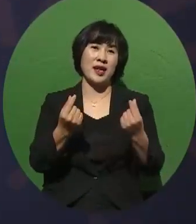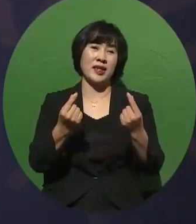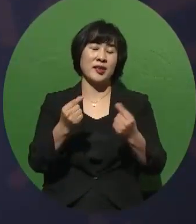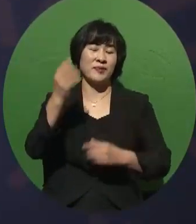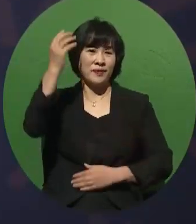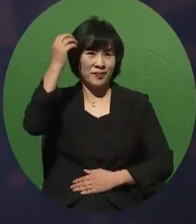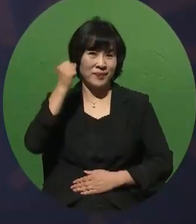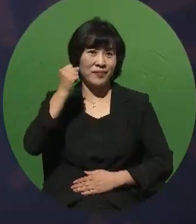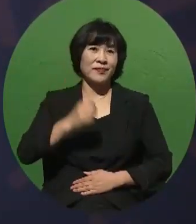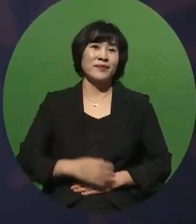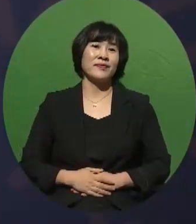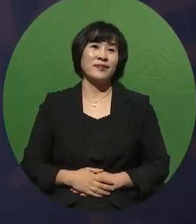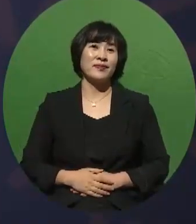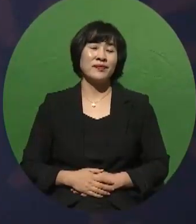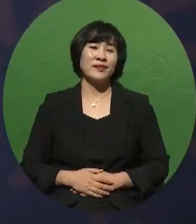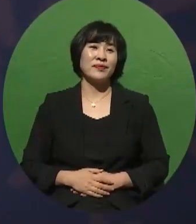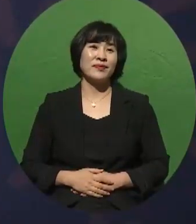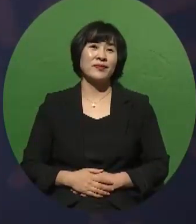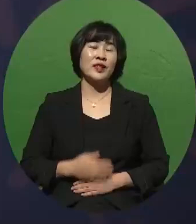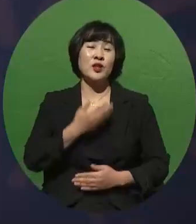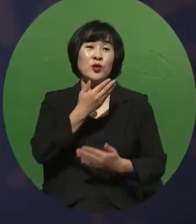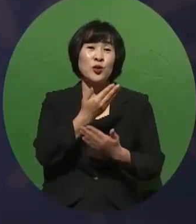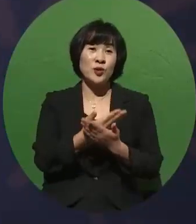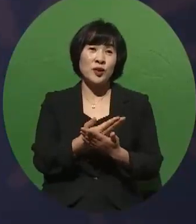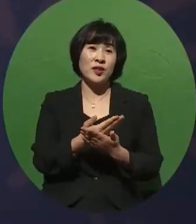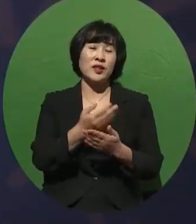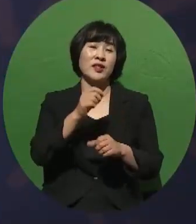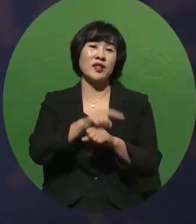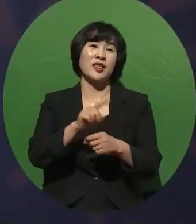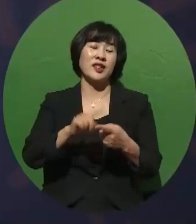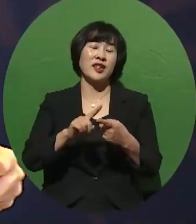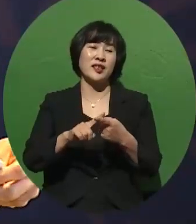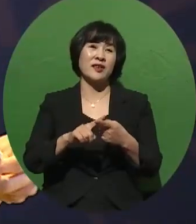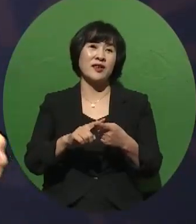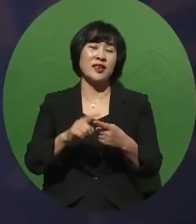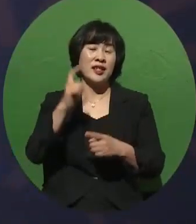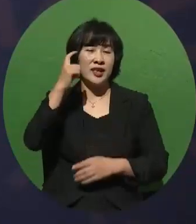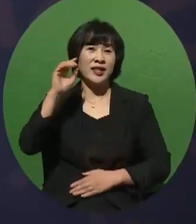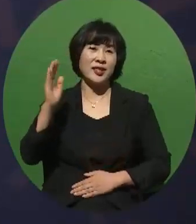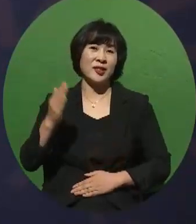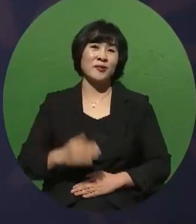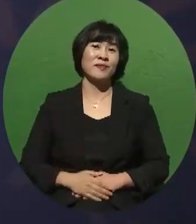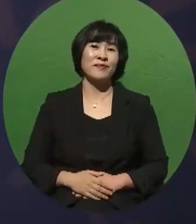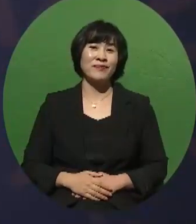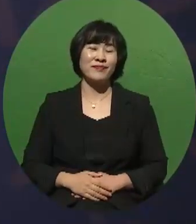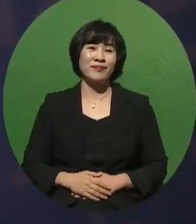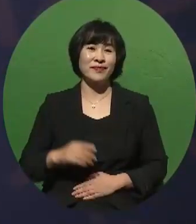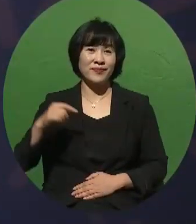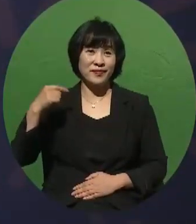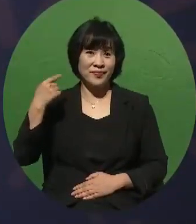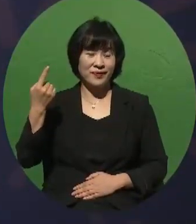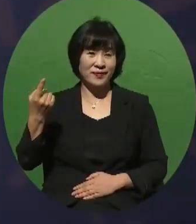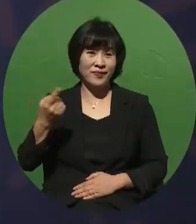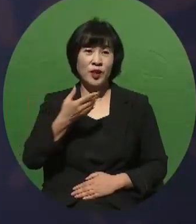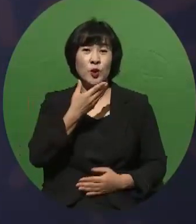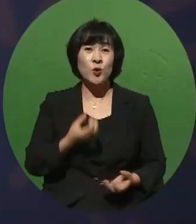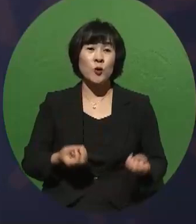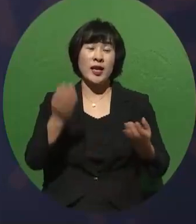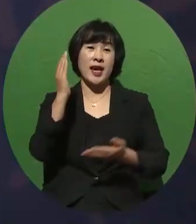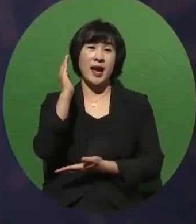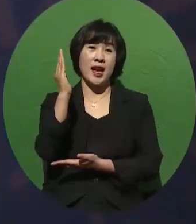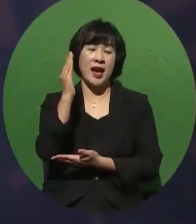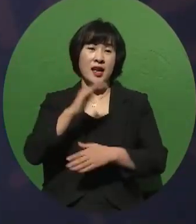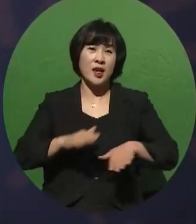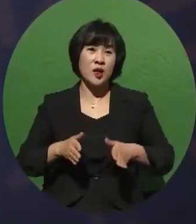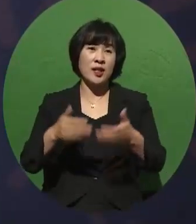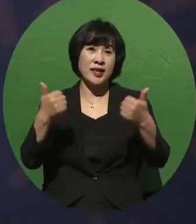address those crises and challenges. Once again, thank you very much for your remarks. And next, we would like